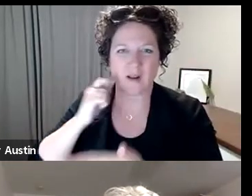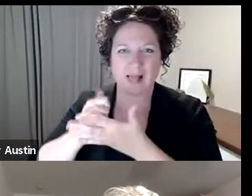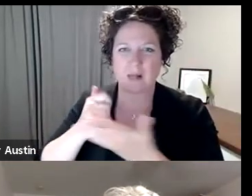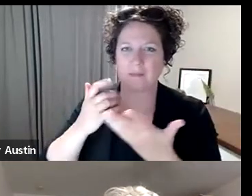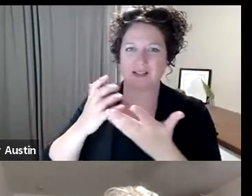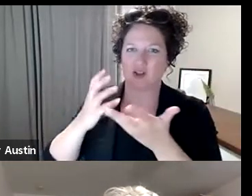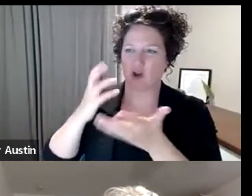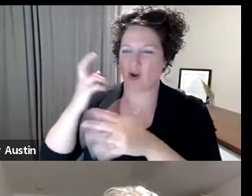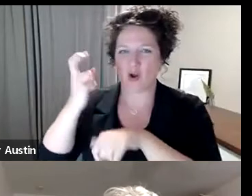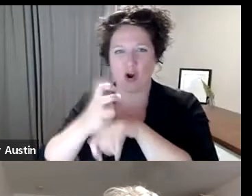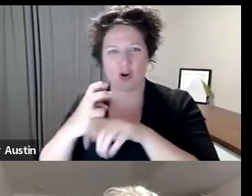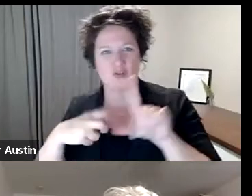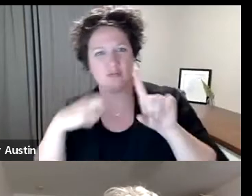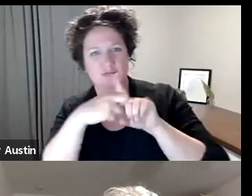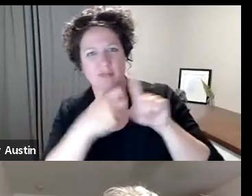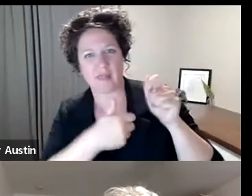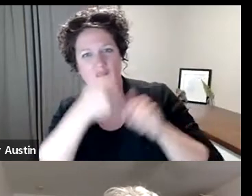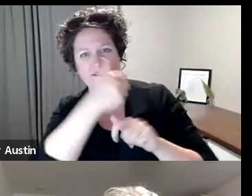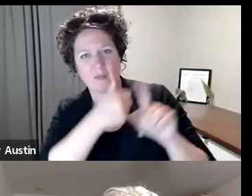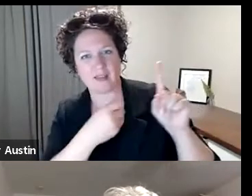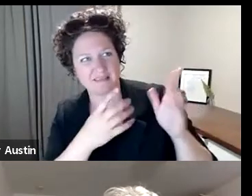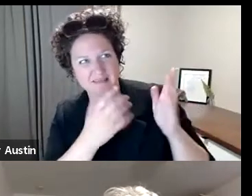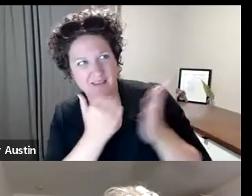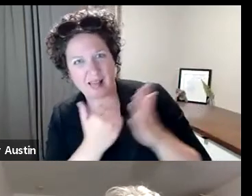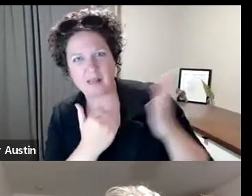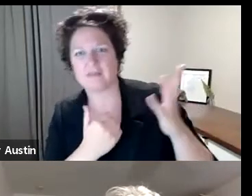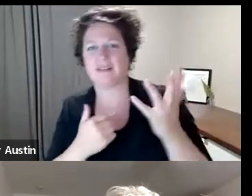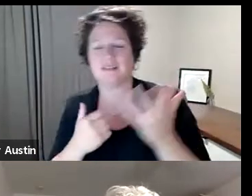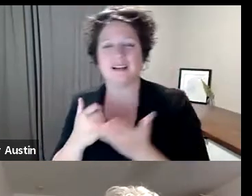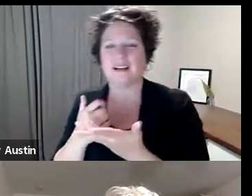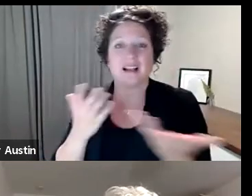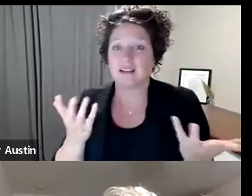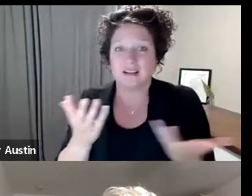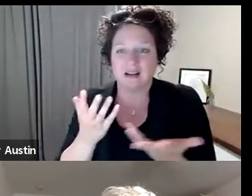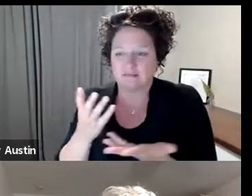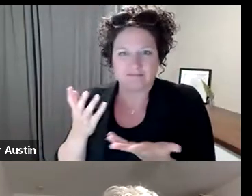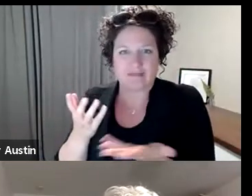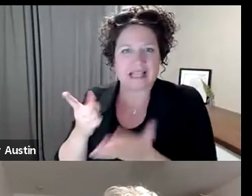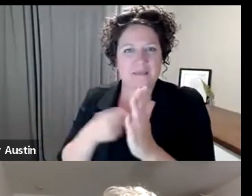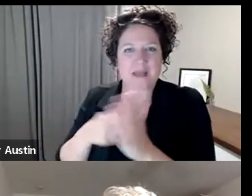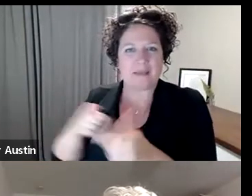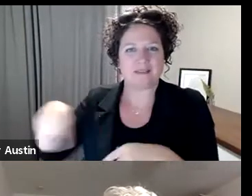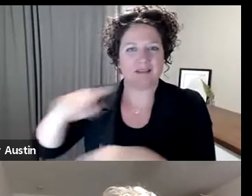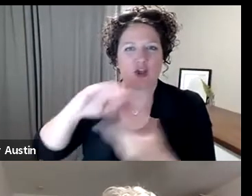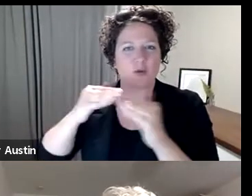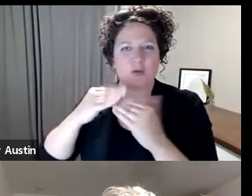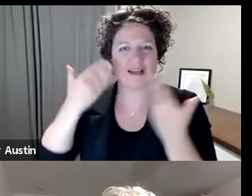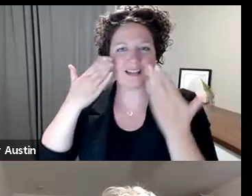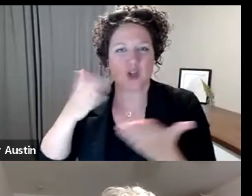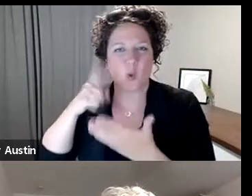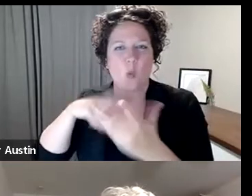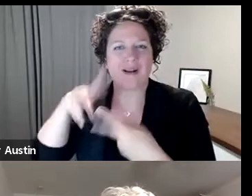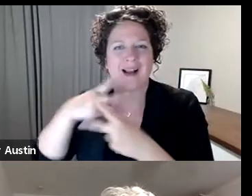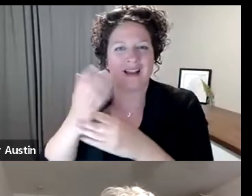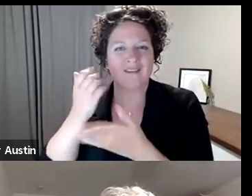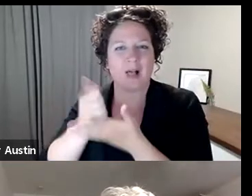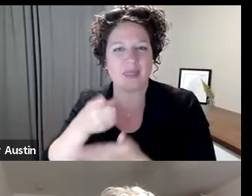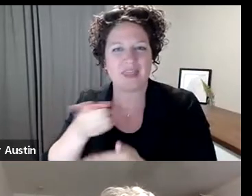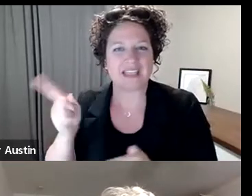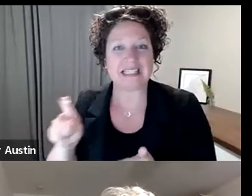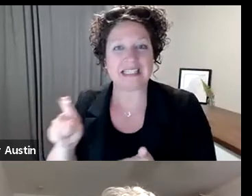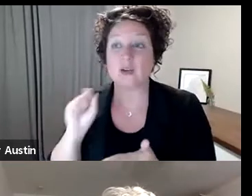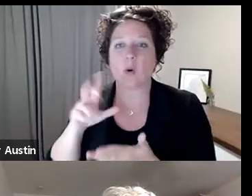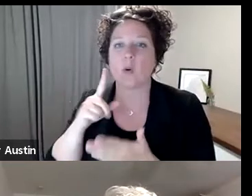in charge for help. And sometimes folks don't even have a full grasp of what kind of help it is that they need or even what kind of help they are